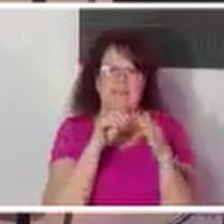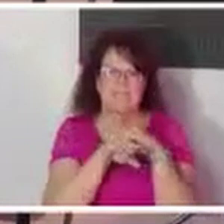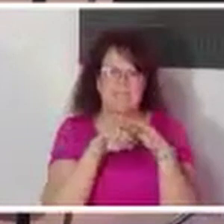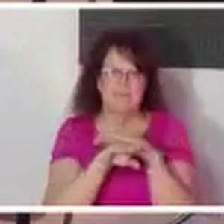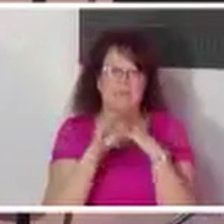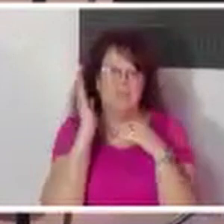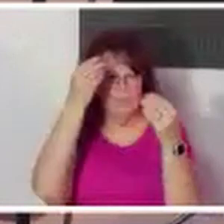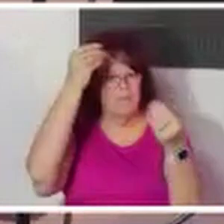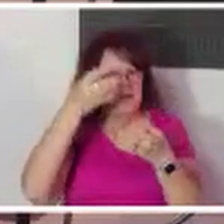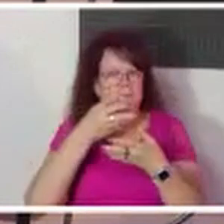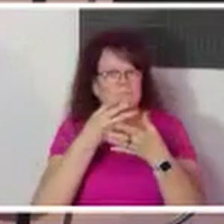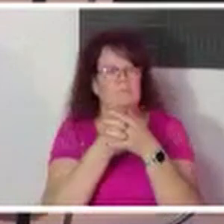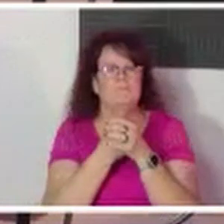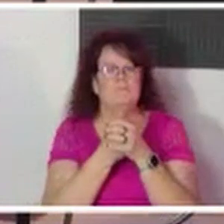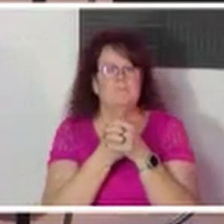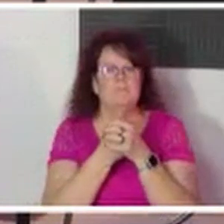you will let me know.